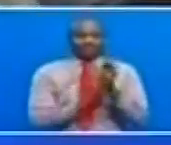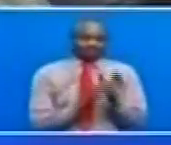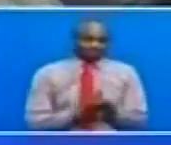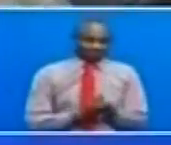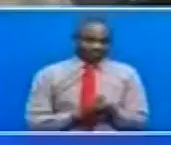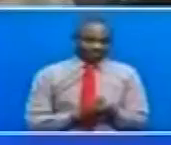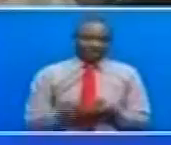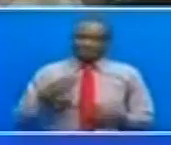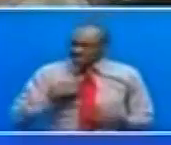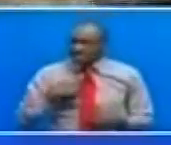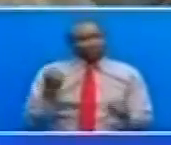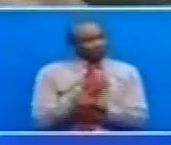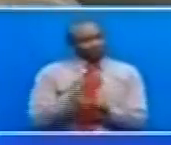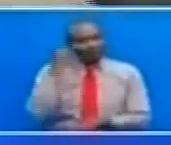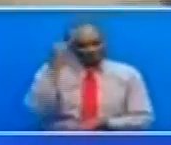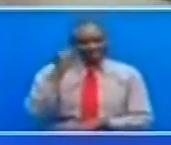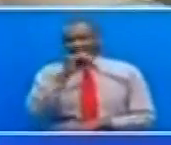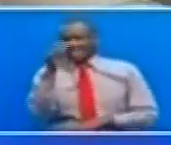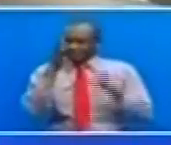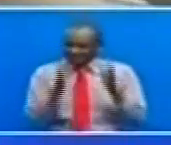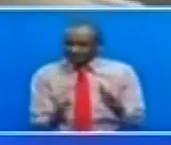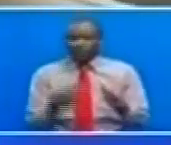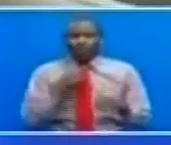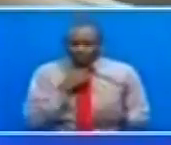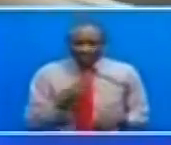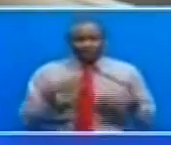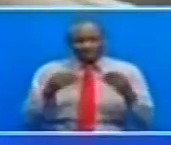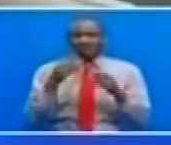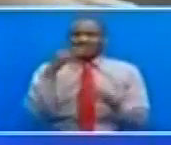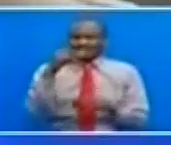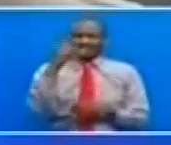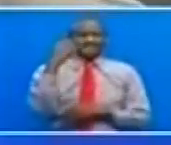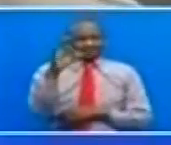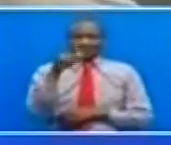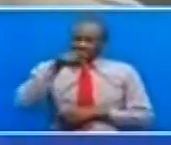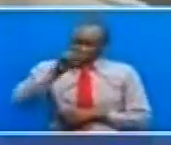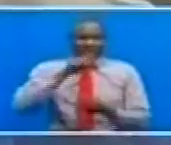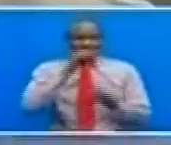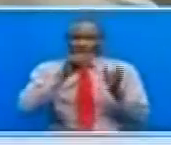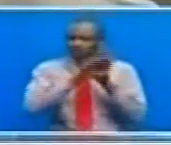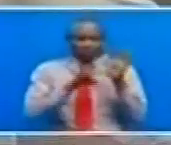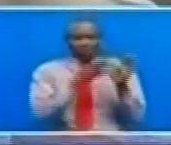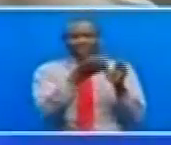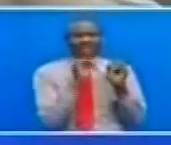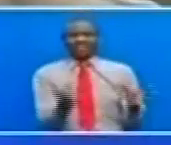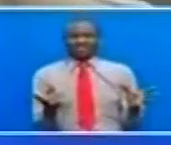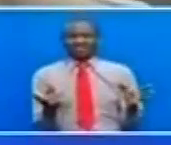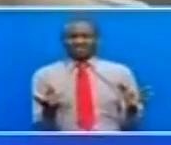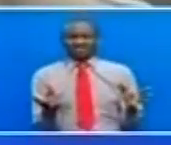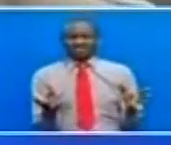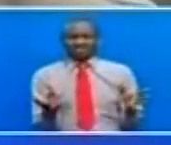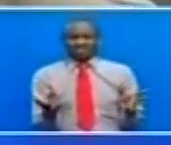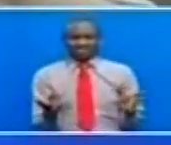imagine that anyone would want to give KDF roles that are not specified in the constitution. In any